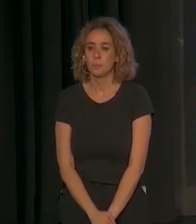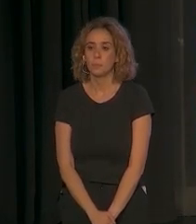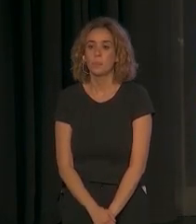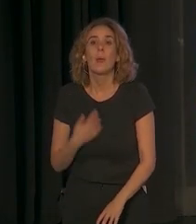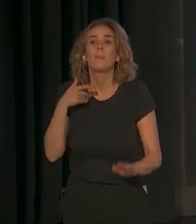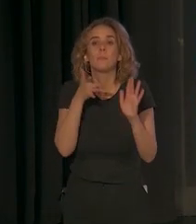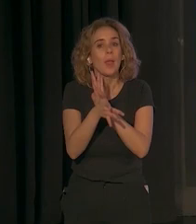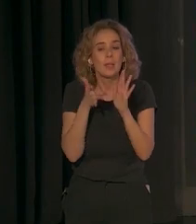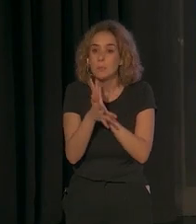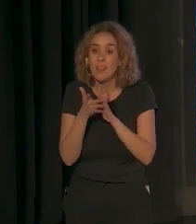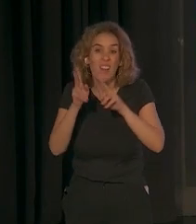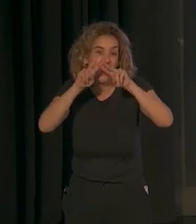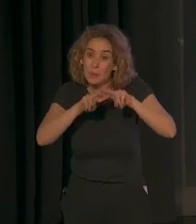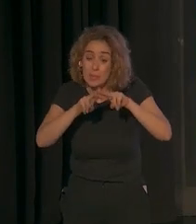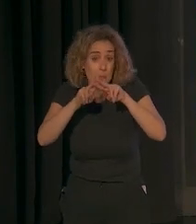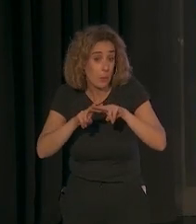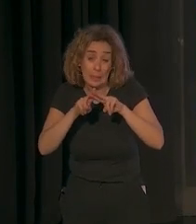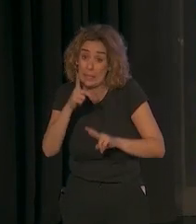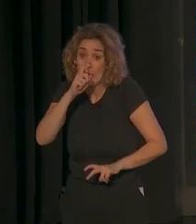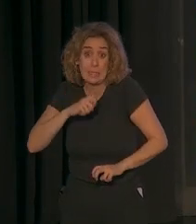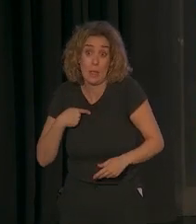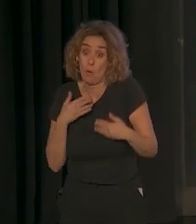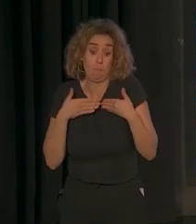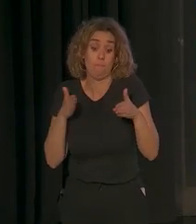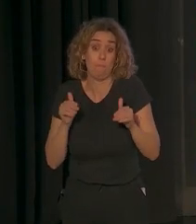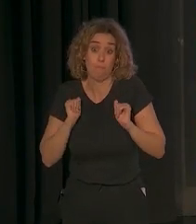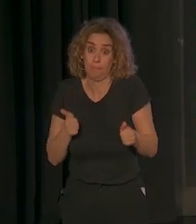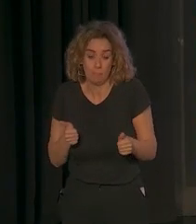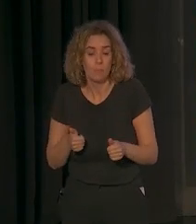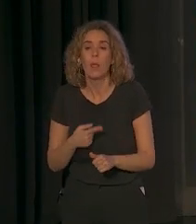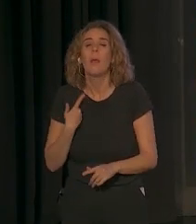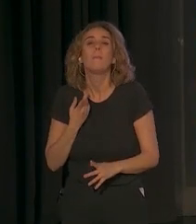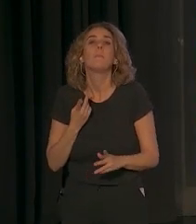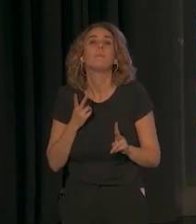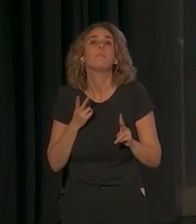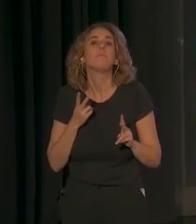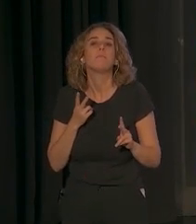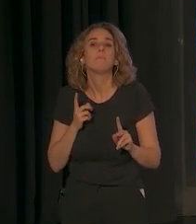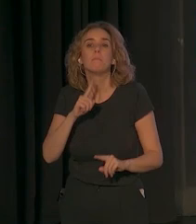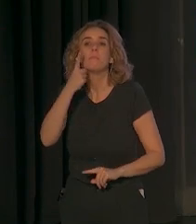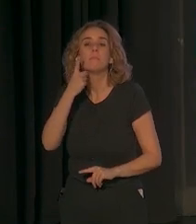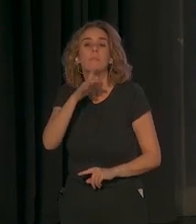hay que explicar que estamos rehaciendo las revisiones. De hecho, empezamos este año. Y el primer sitio al que vamos a ir es.